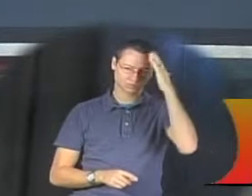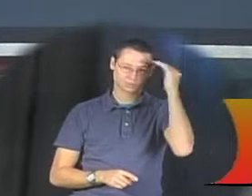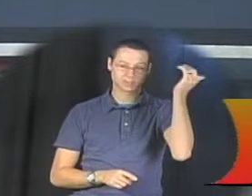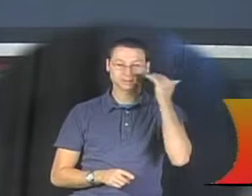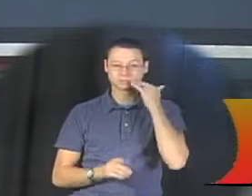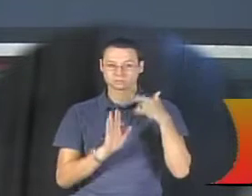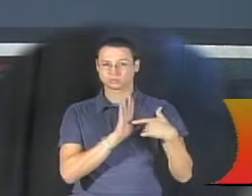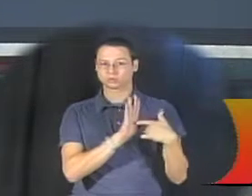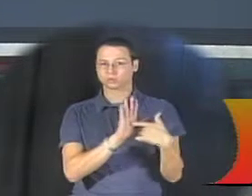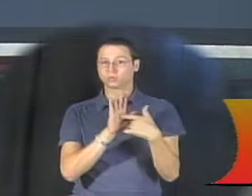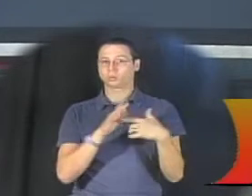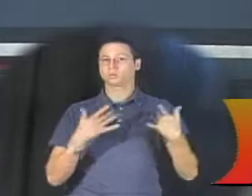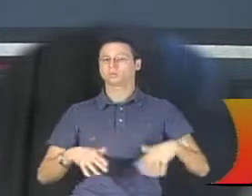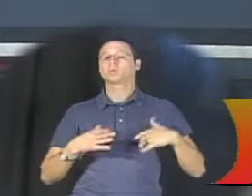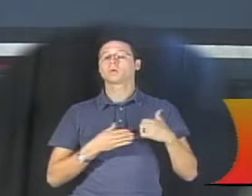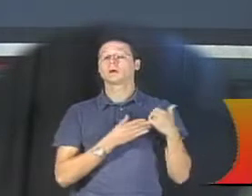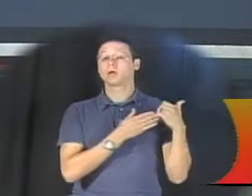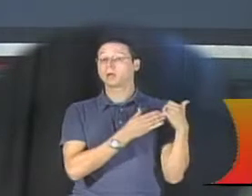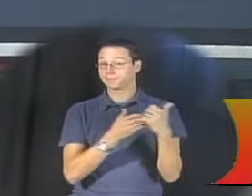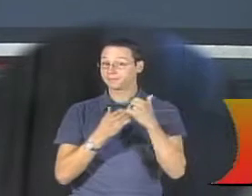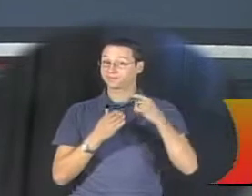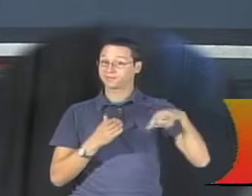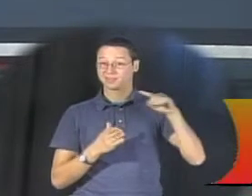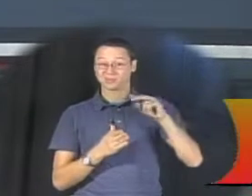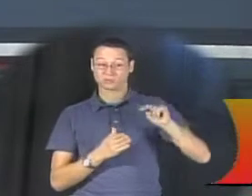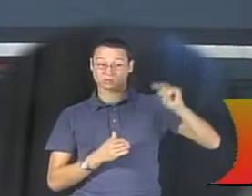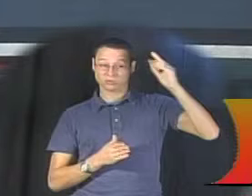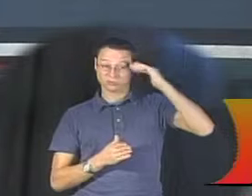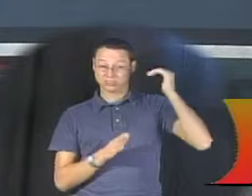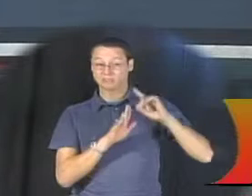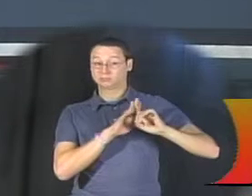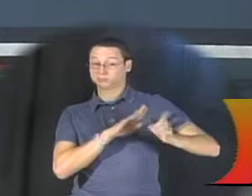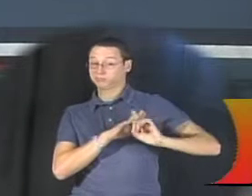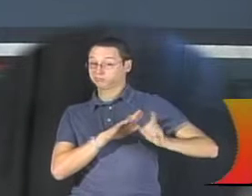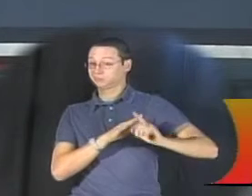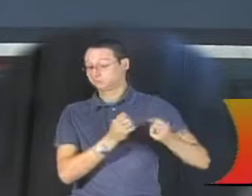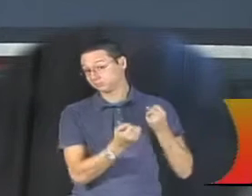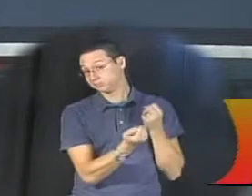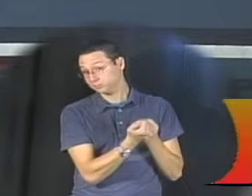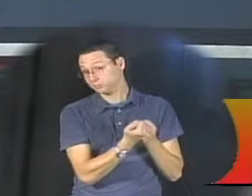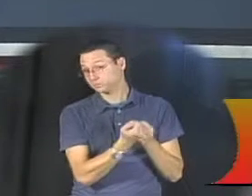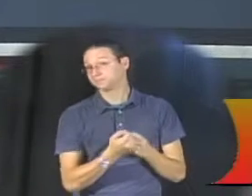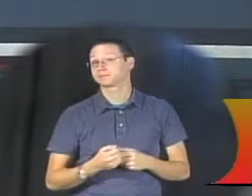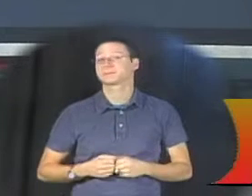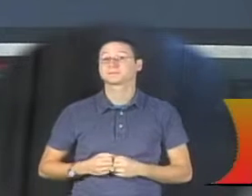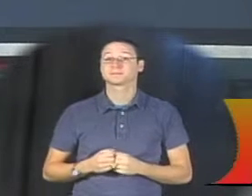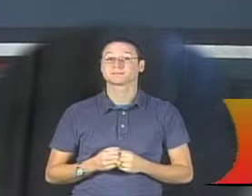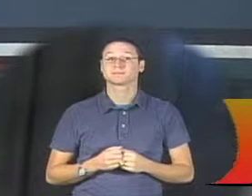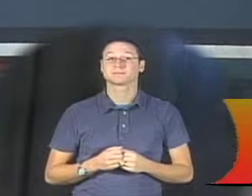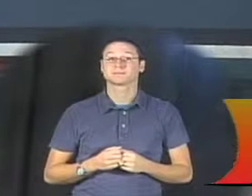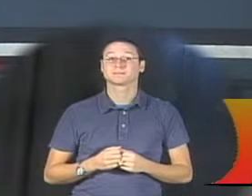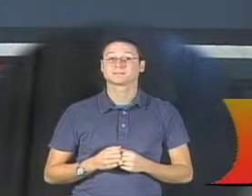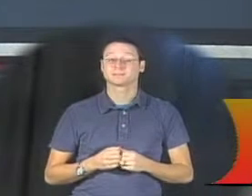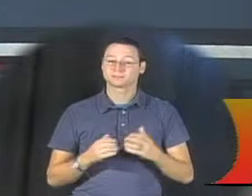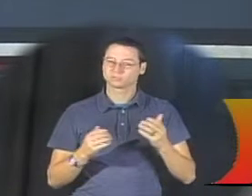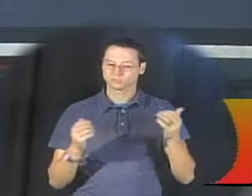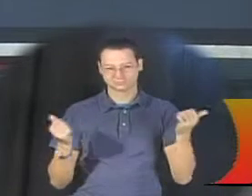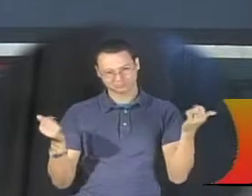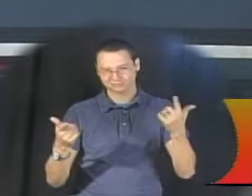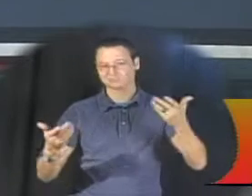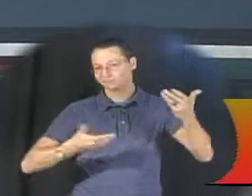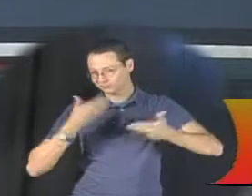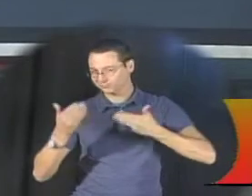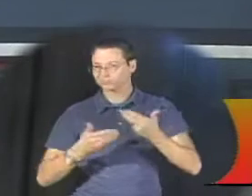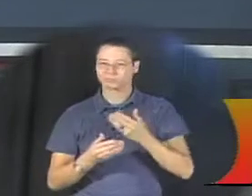extraordinary effort being made to help those who have managed to escape from North Korea, the Hermit Kingdom. All are welcome. Refreshments